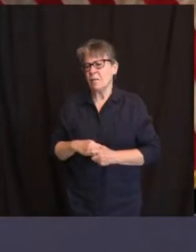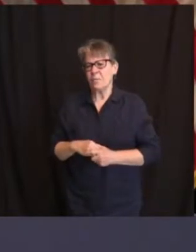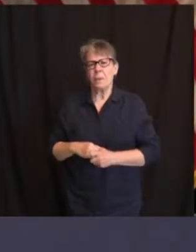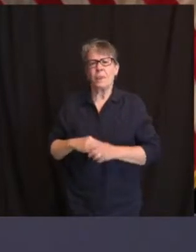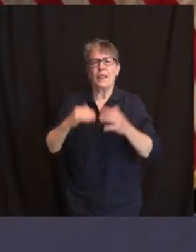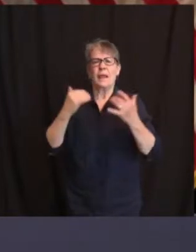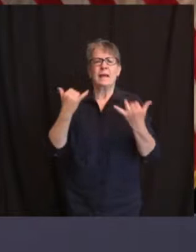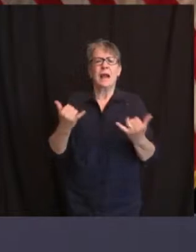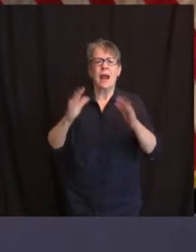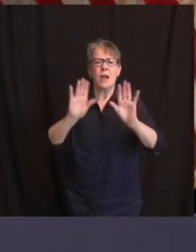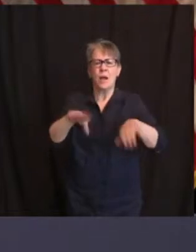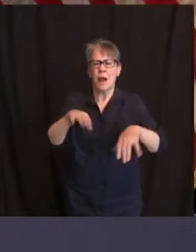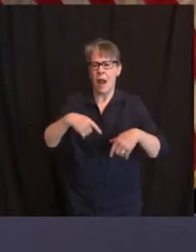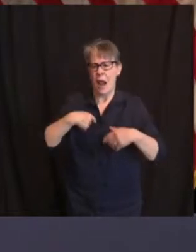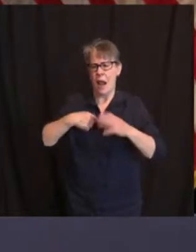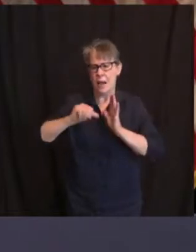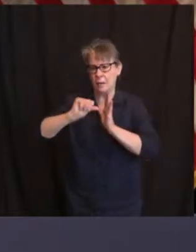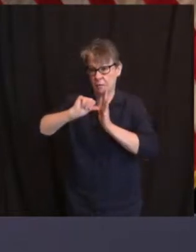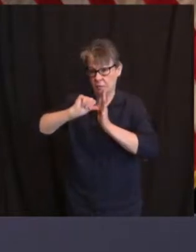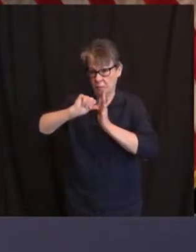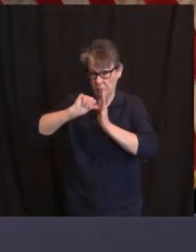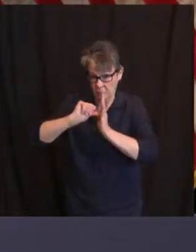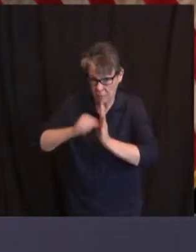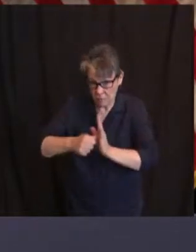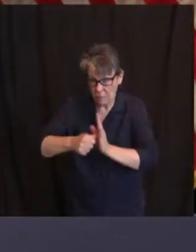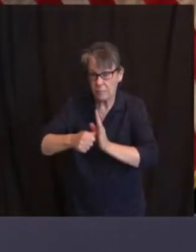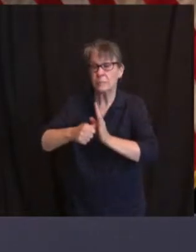non-essential retail, curbside pickup we hit today.